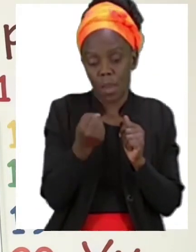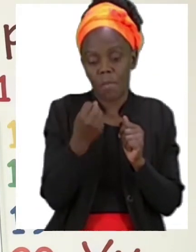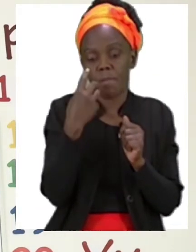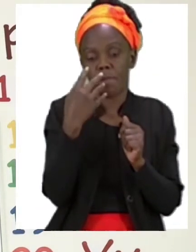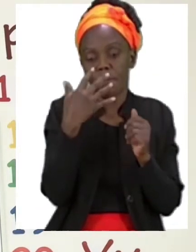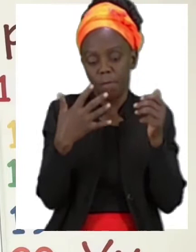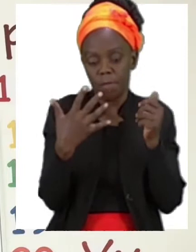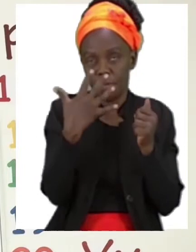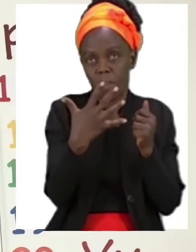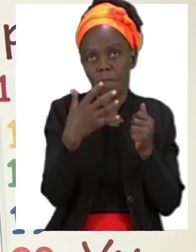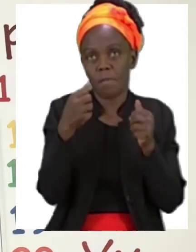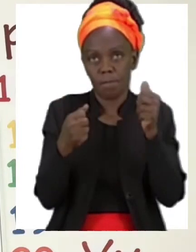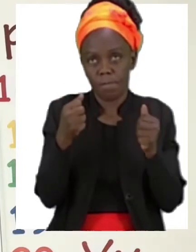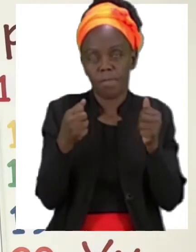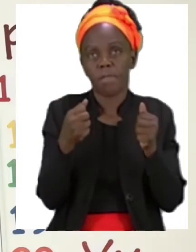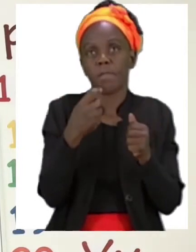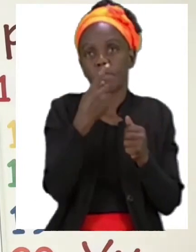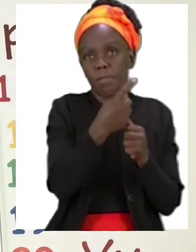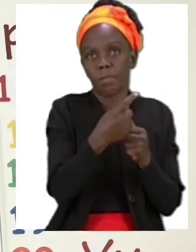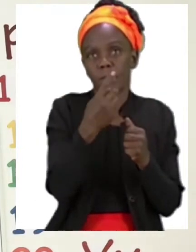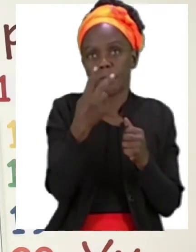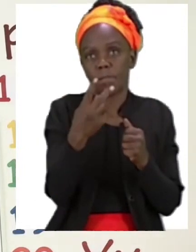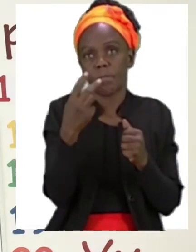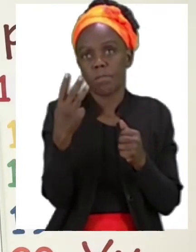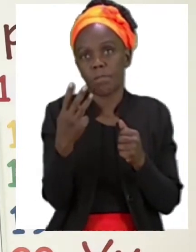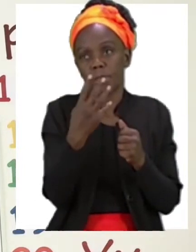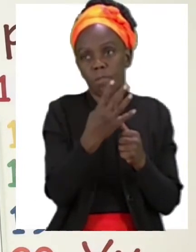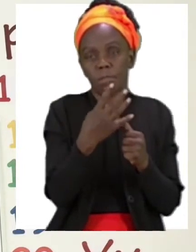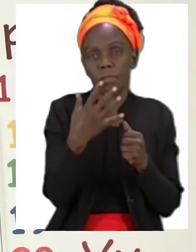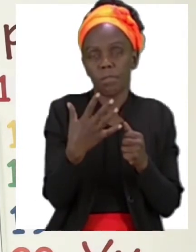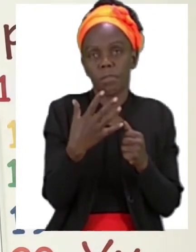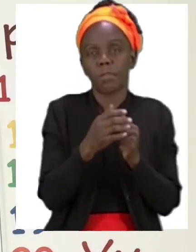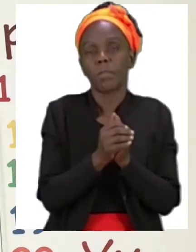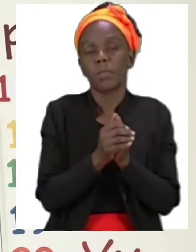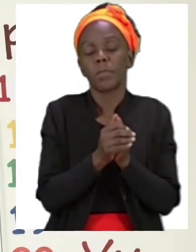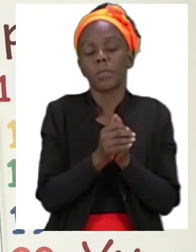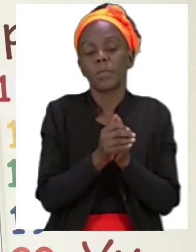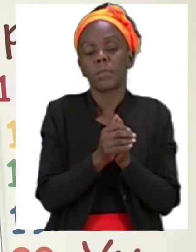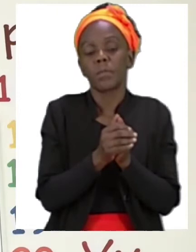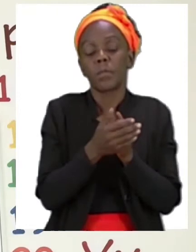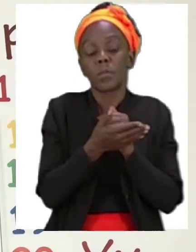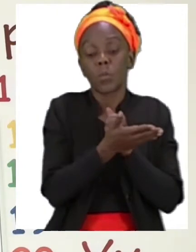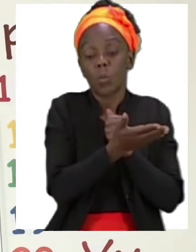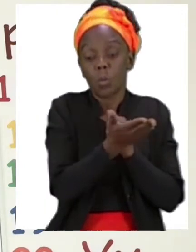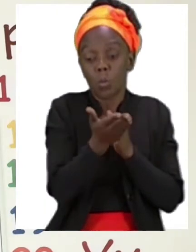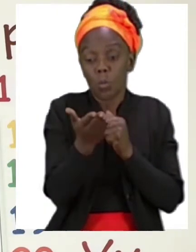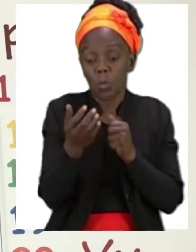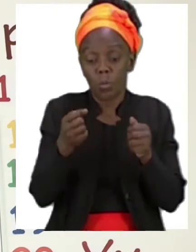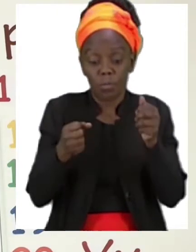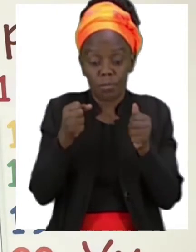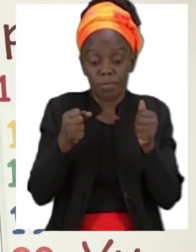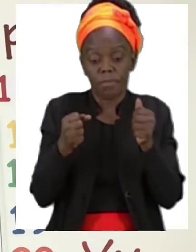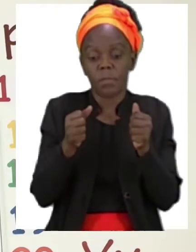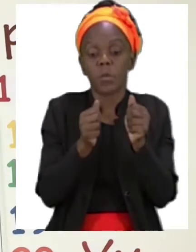5. Now we want to know what they have all together. So we are going to